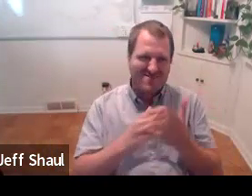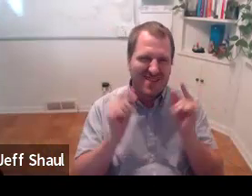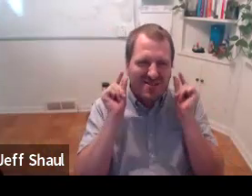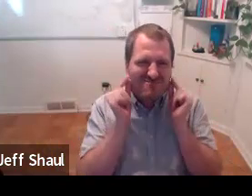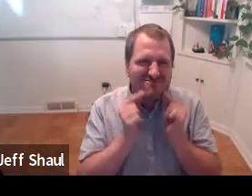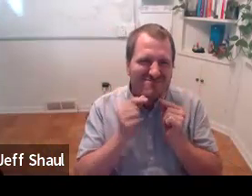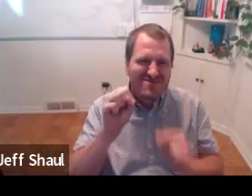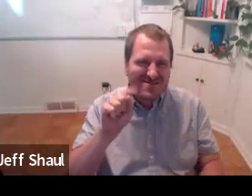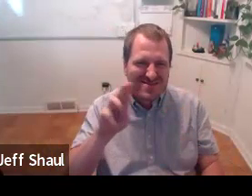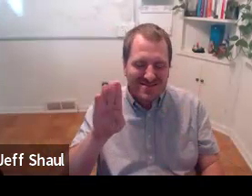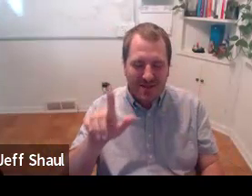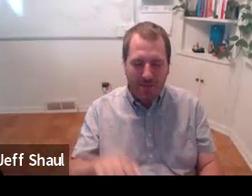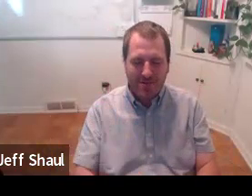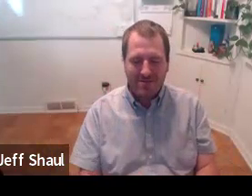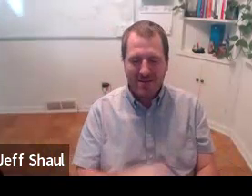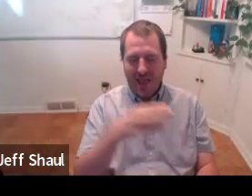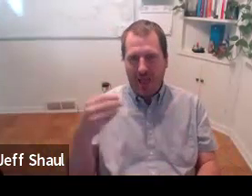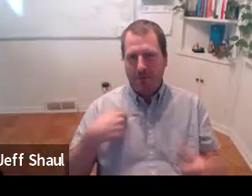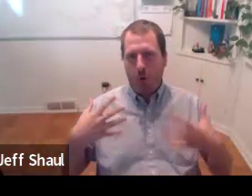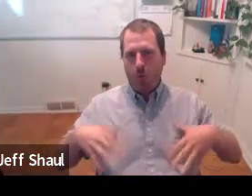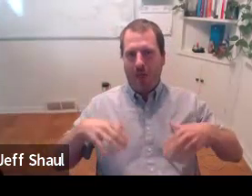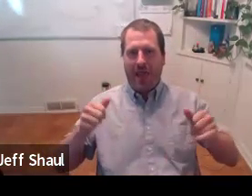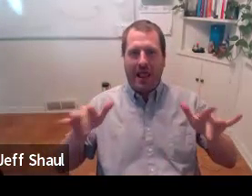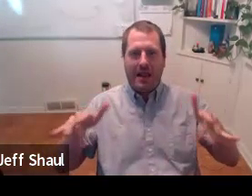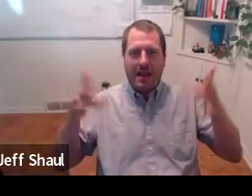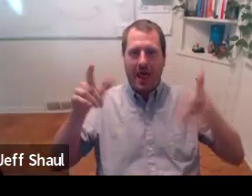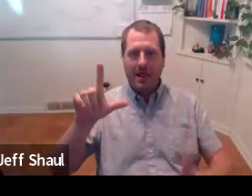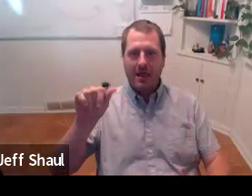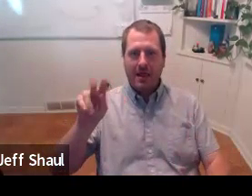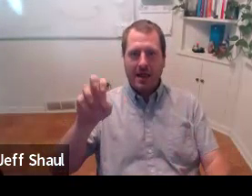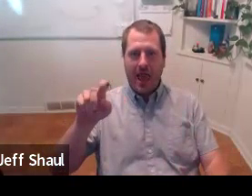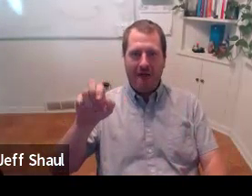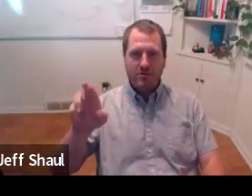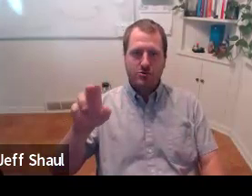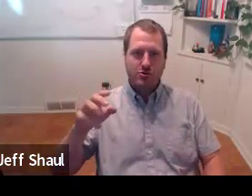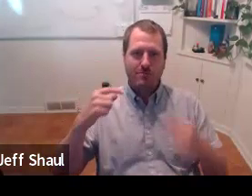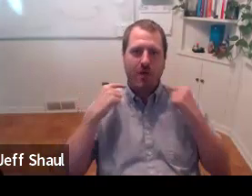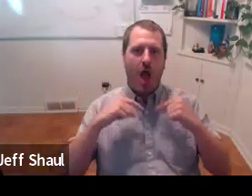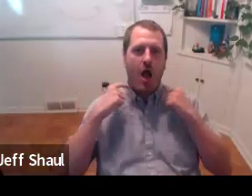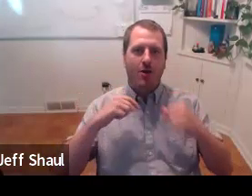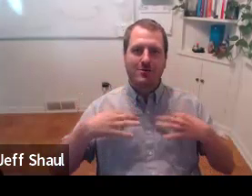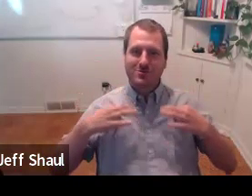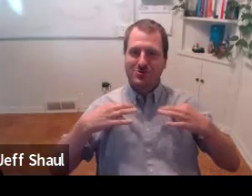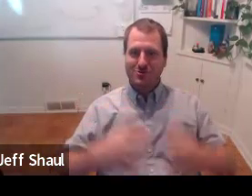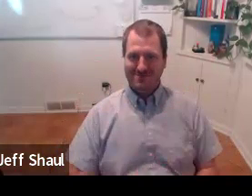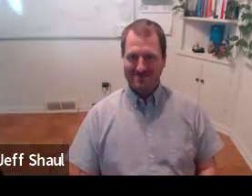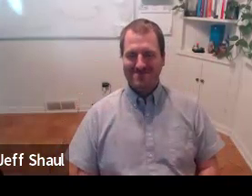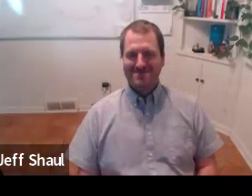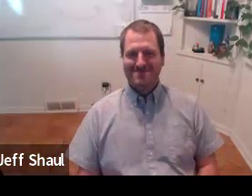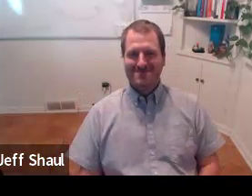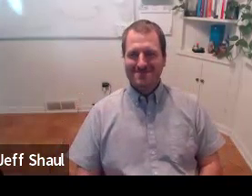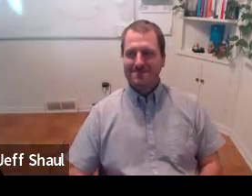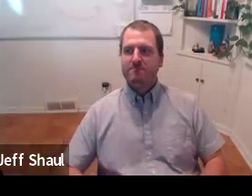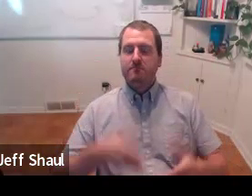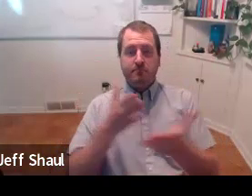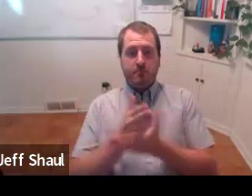blue eyes. I have a little bit of stubble, and I'm wearing a lavender collared shirt.